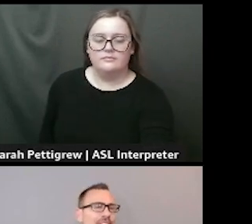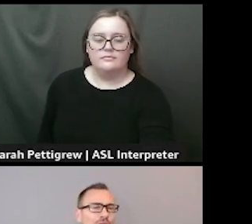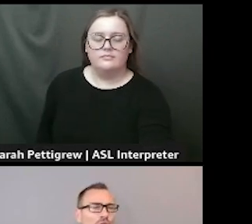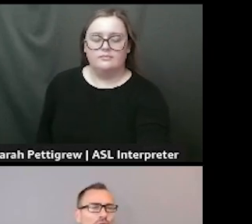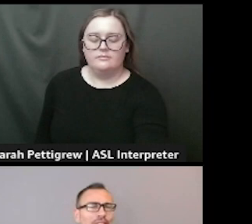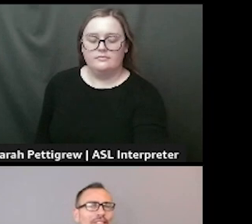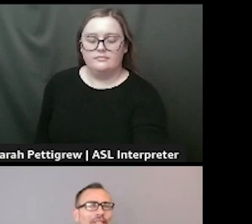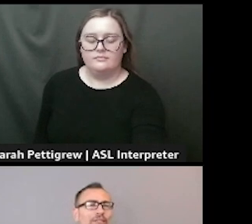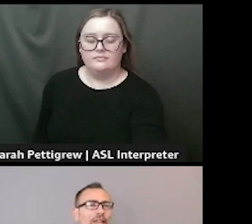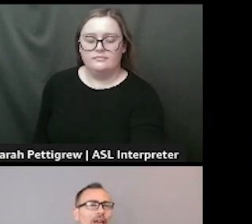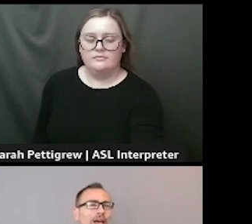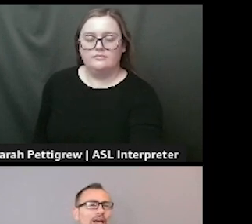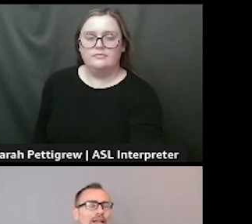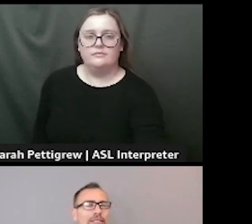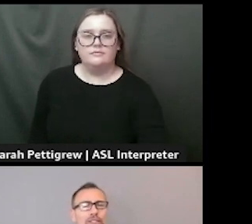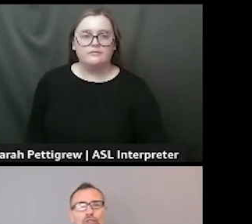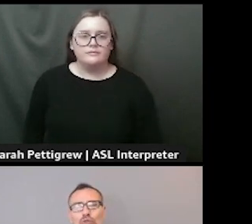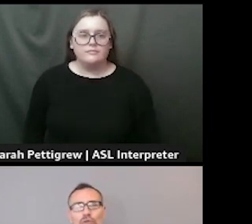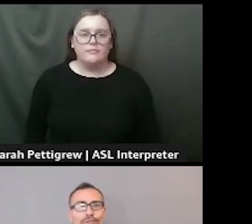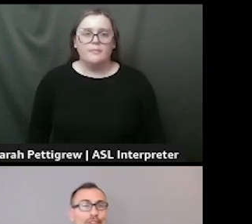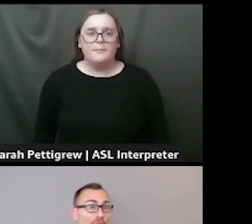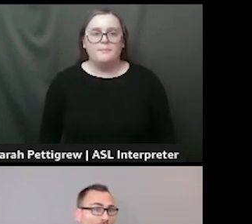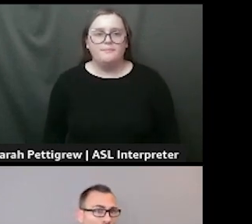it access to the internet?